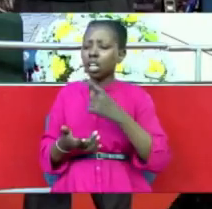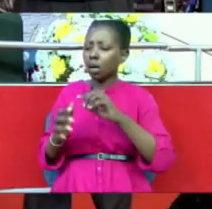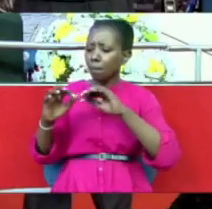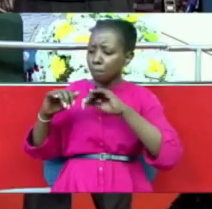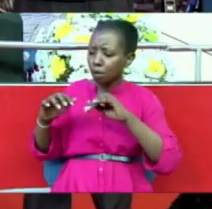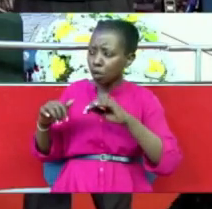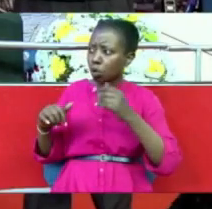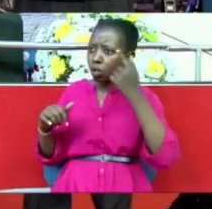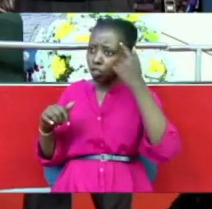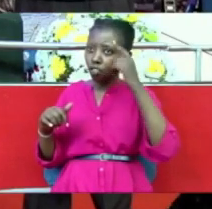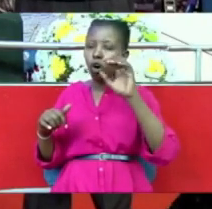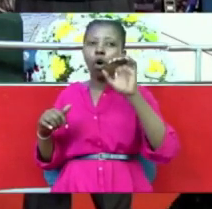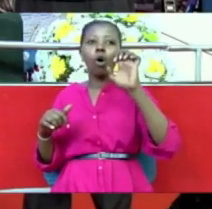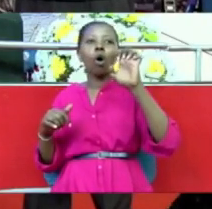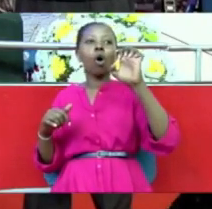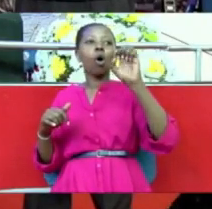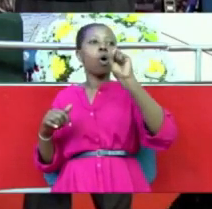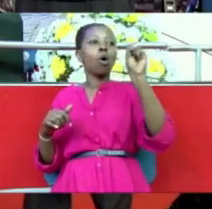Esther.